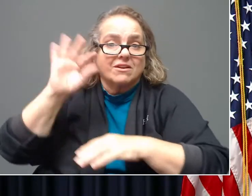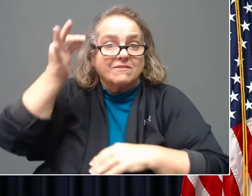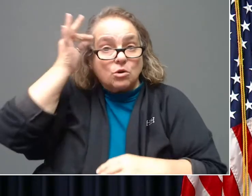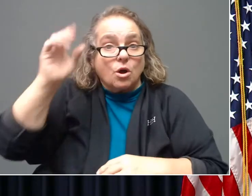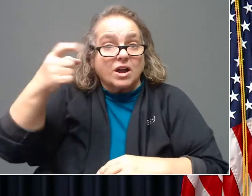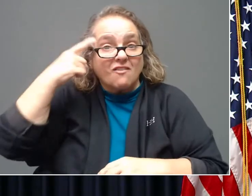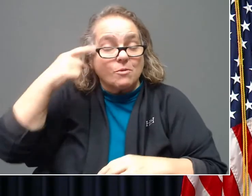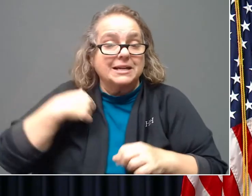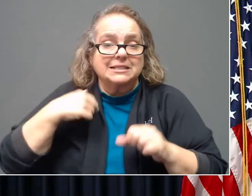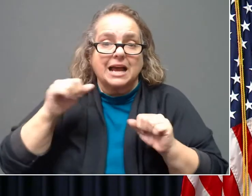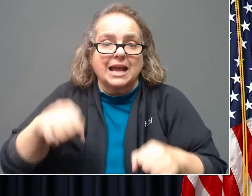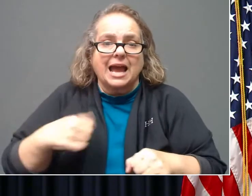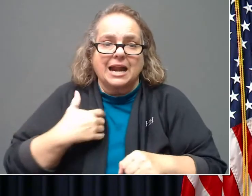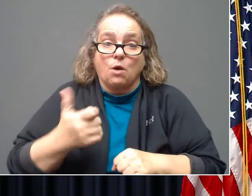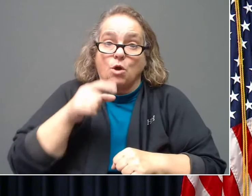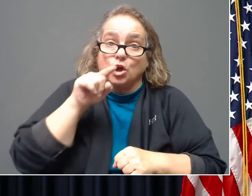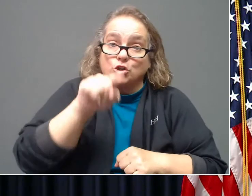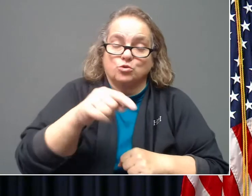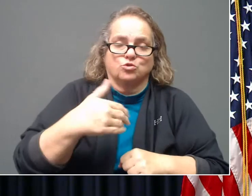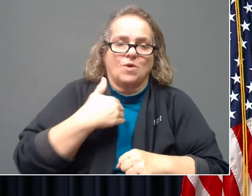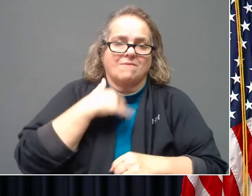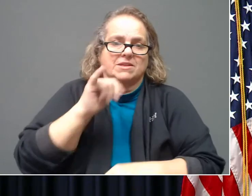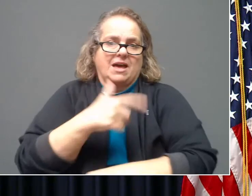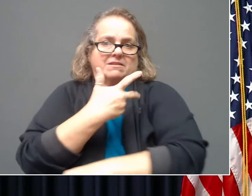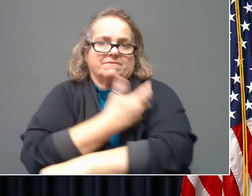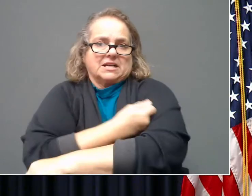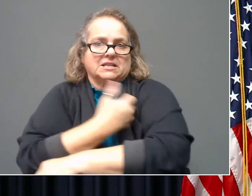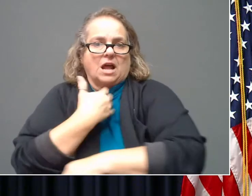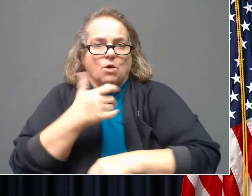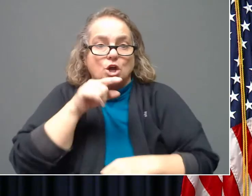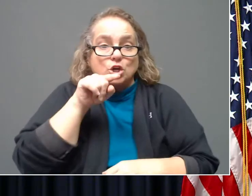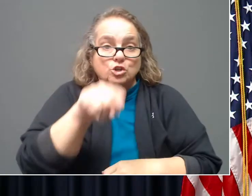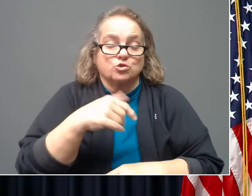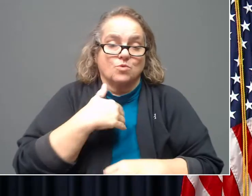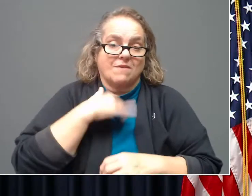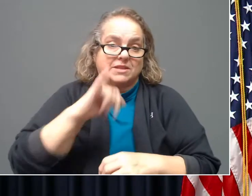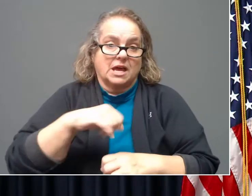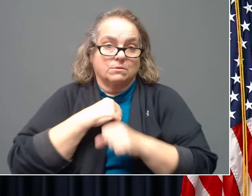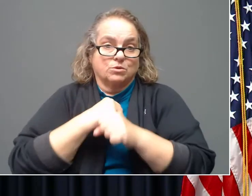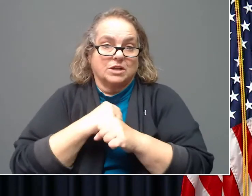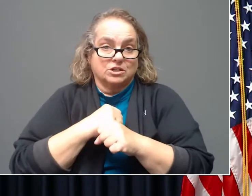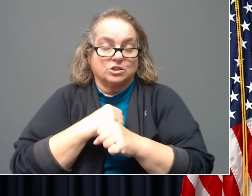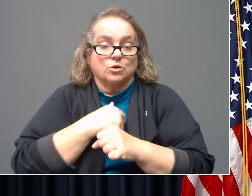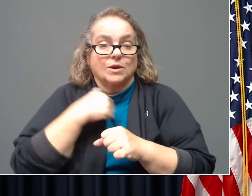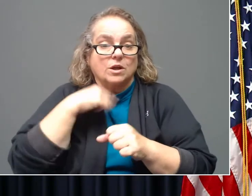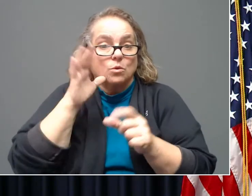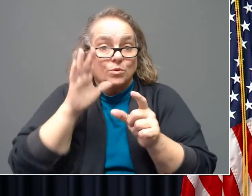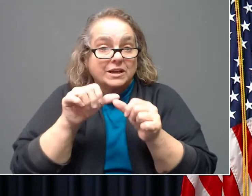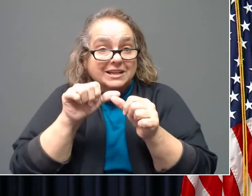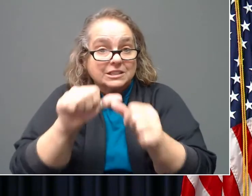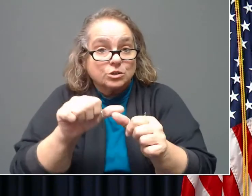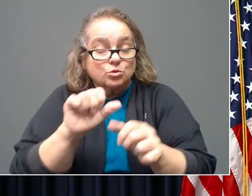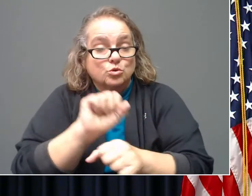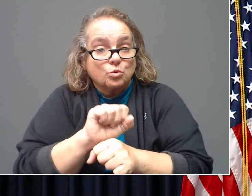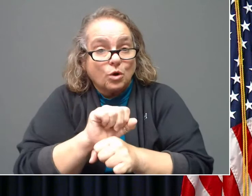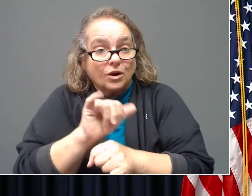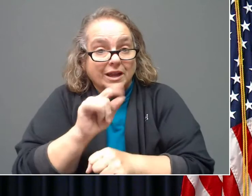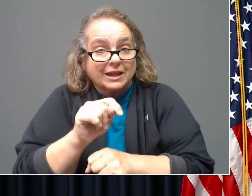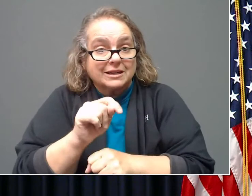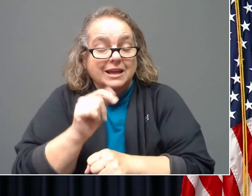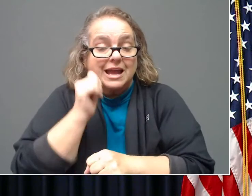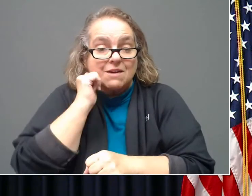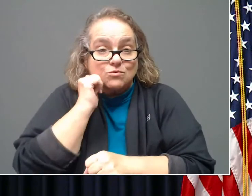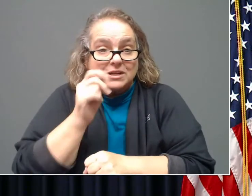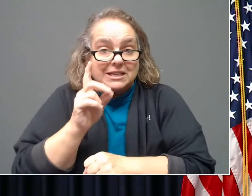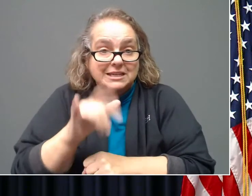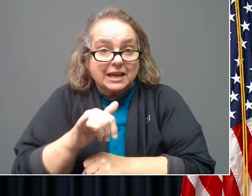to have that vaccine, to have that protection. And we're going to continue to work at it day in and day out. I want to